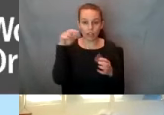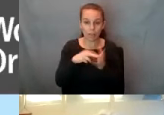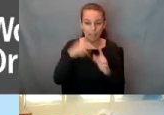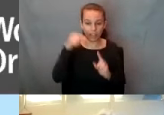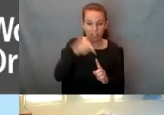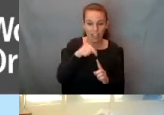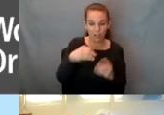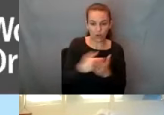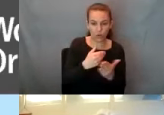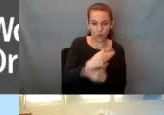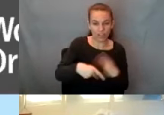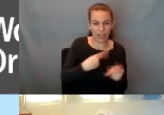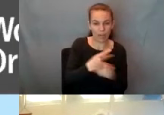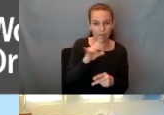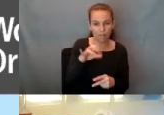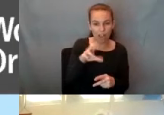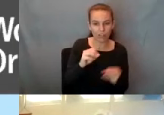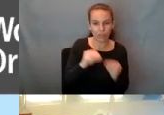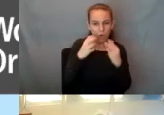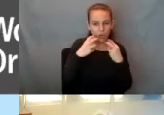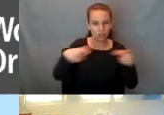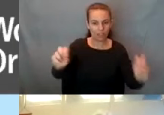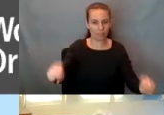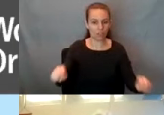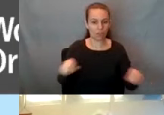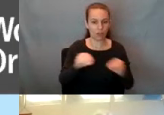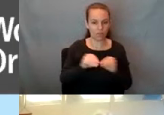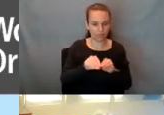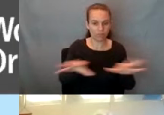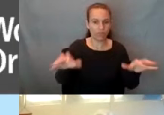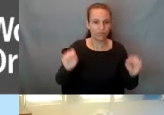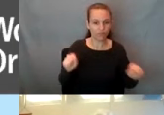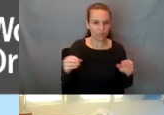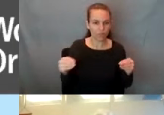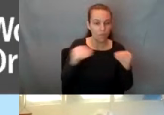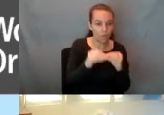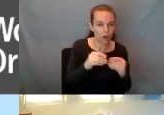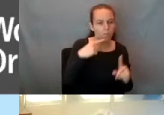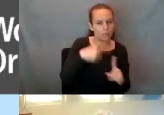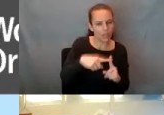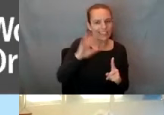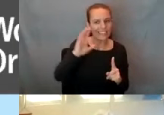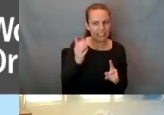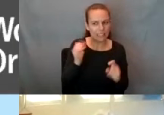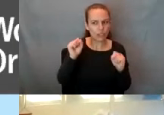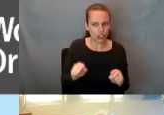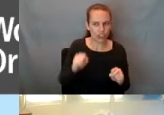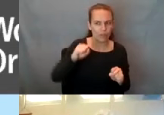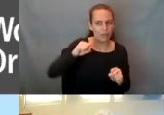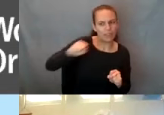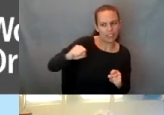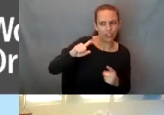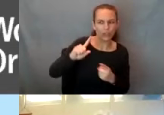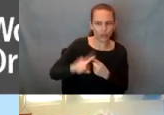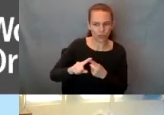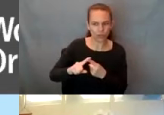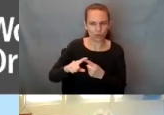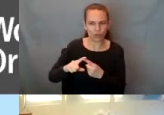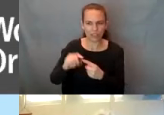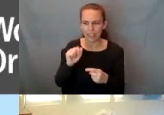also appear to have some resistance to the neutralizing antibodies that are